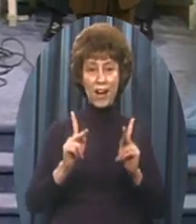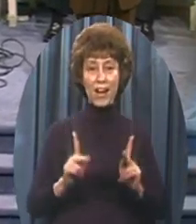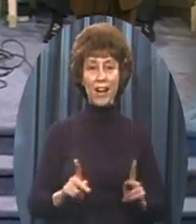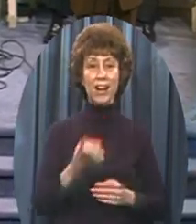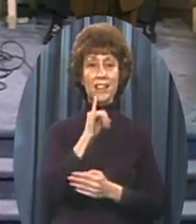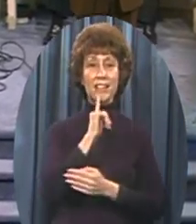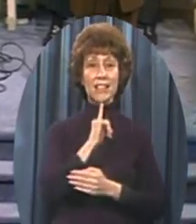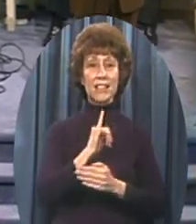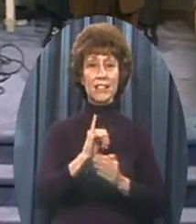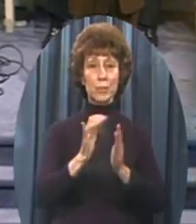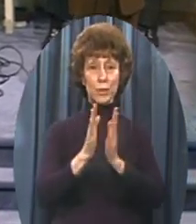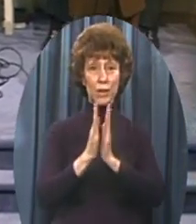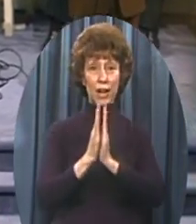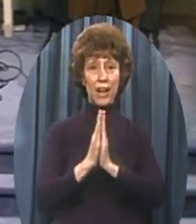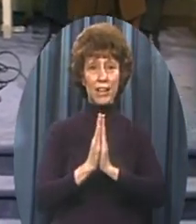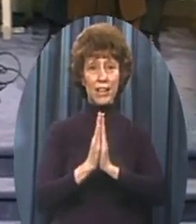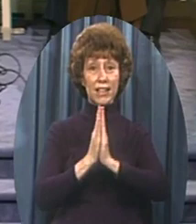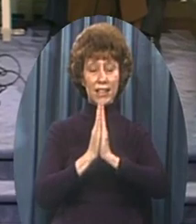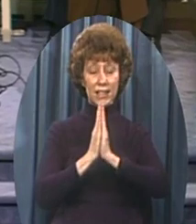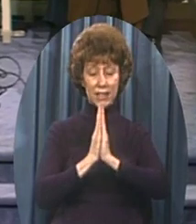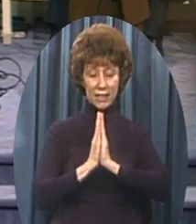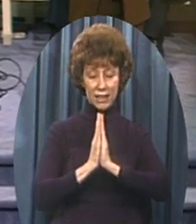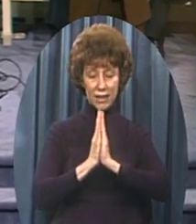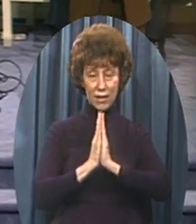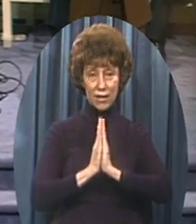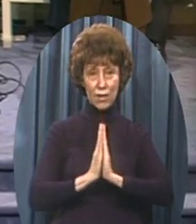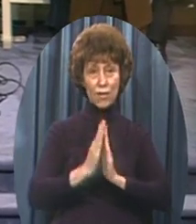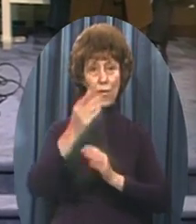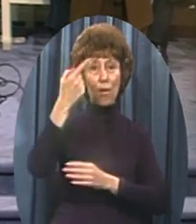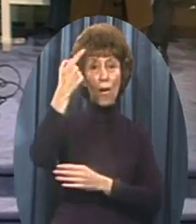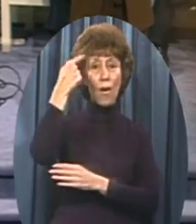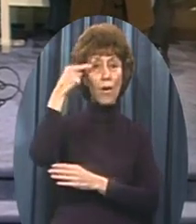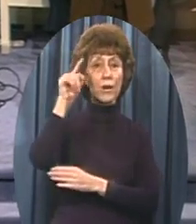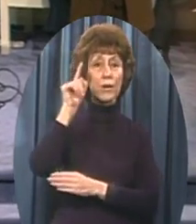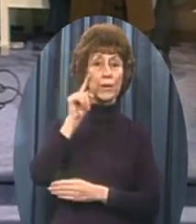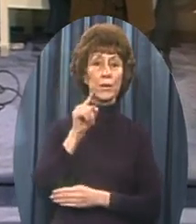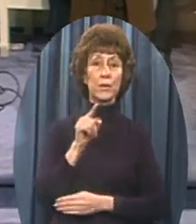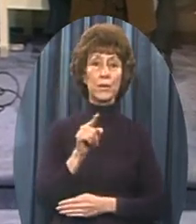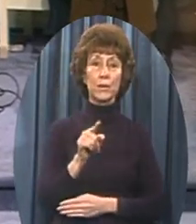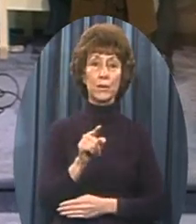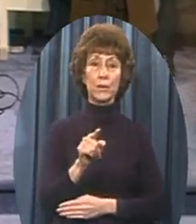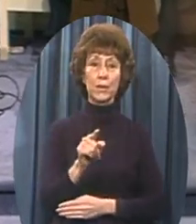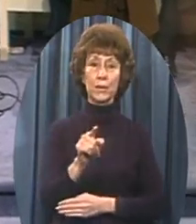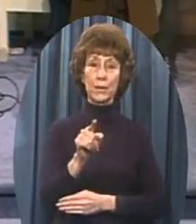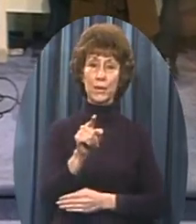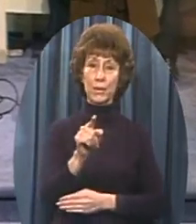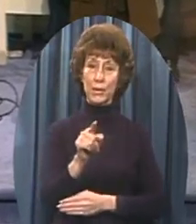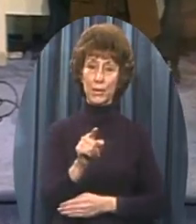Someone is praying for you.